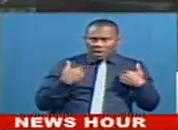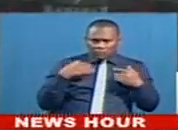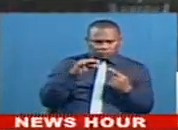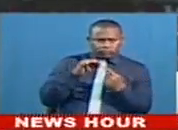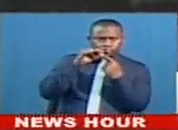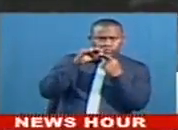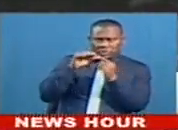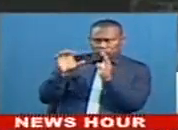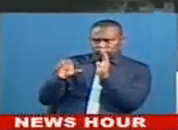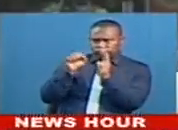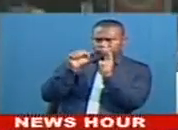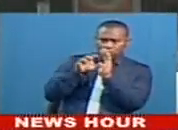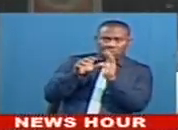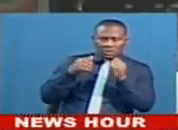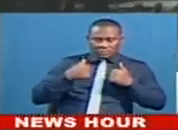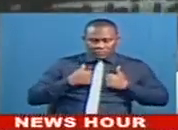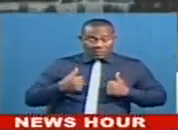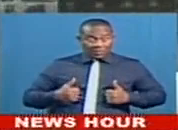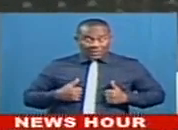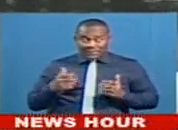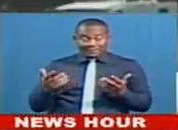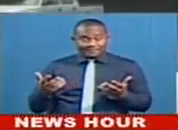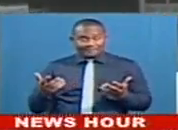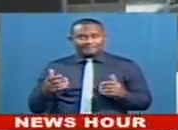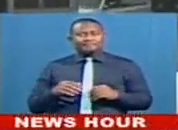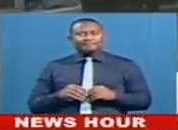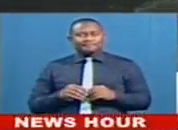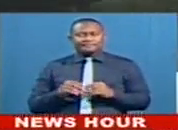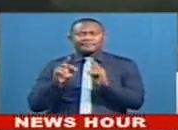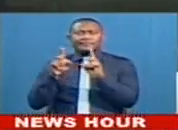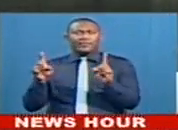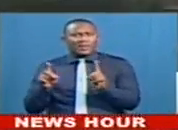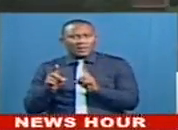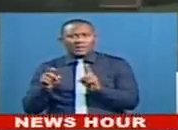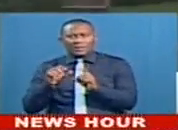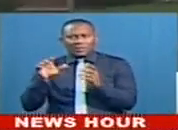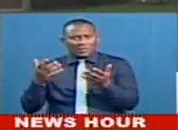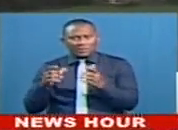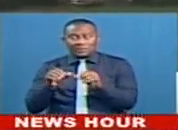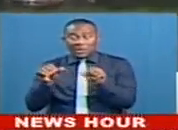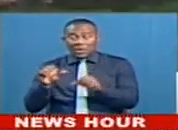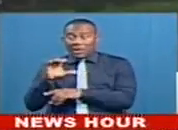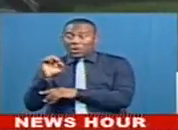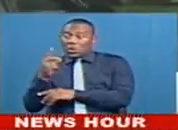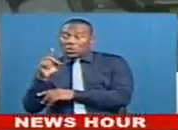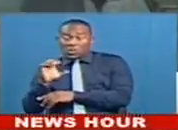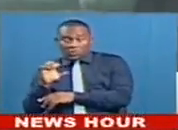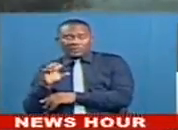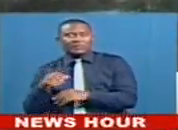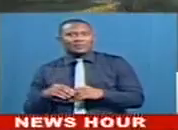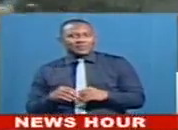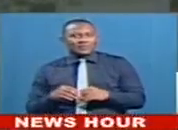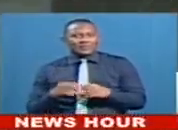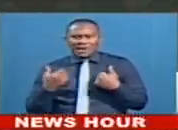unique digital address on the grid with region, district, and postcode. The system comes with a